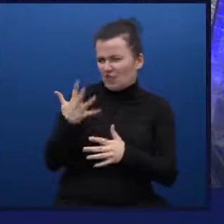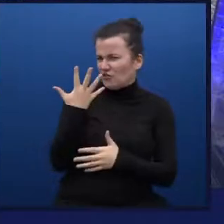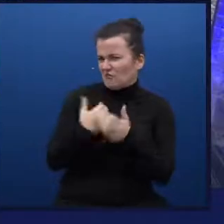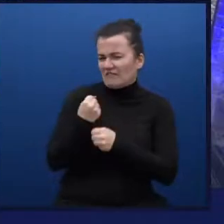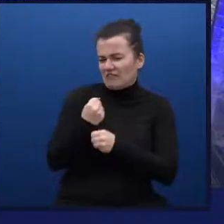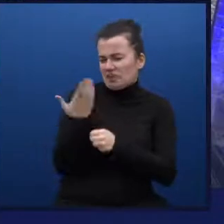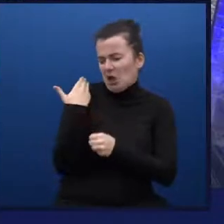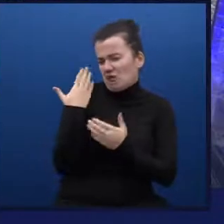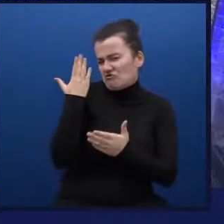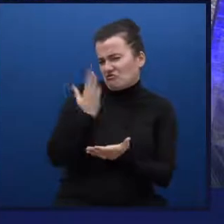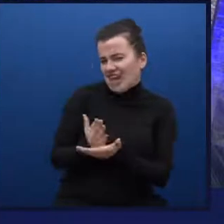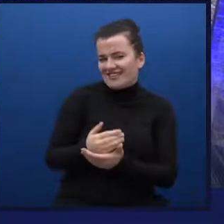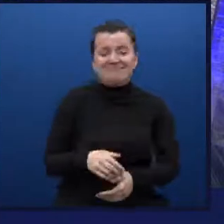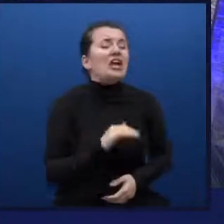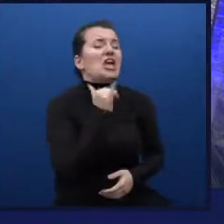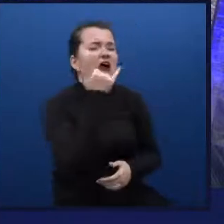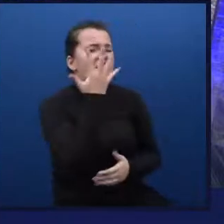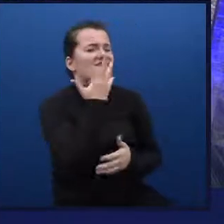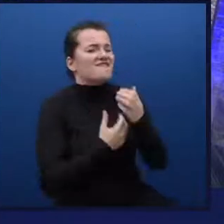Look.